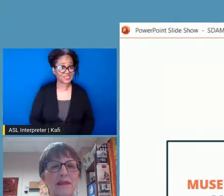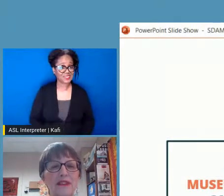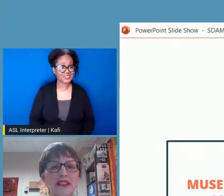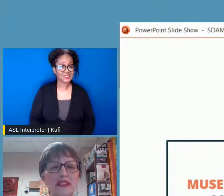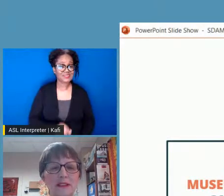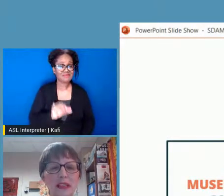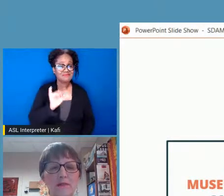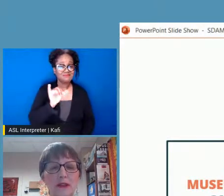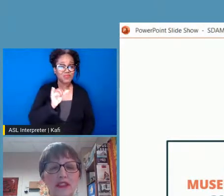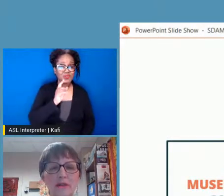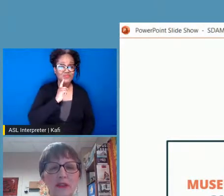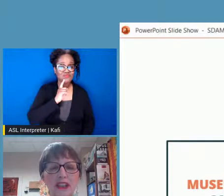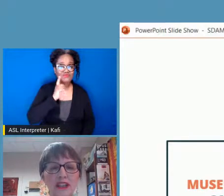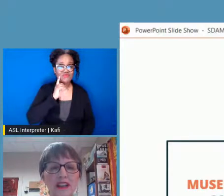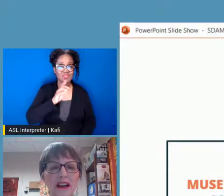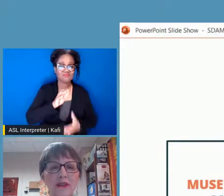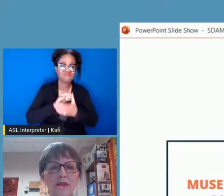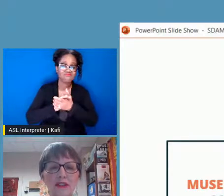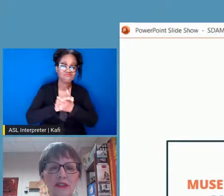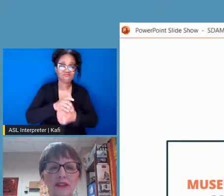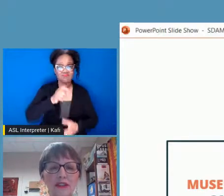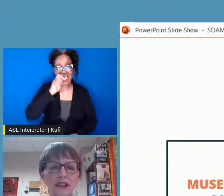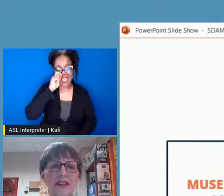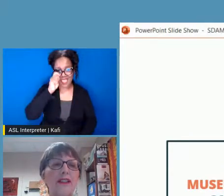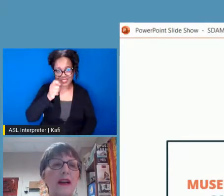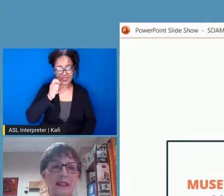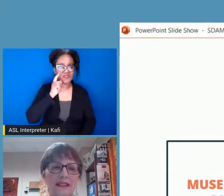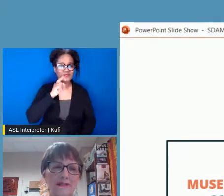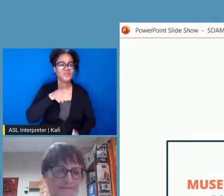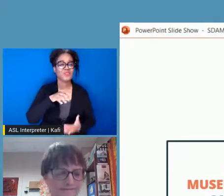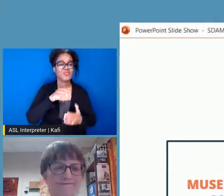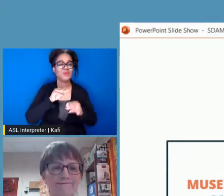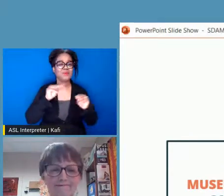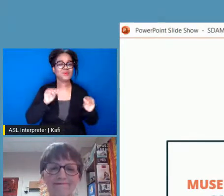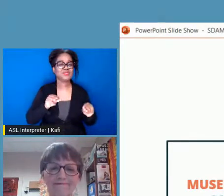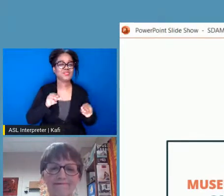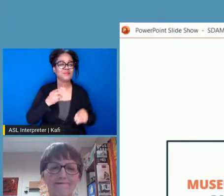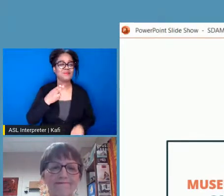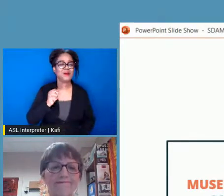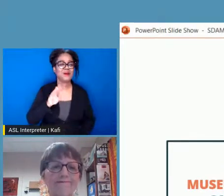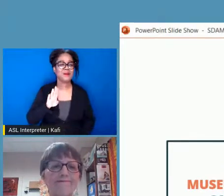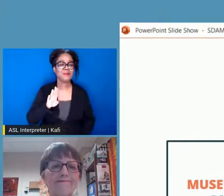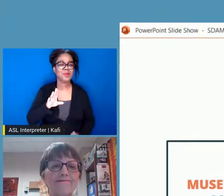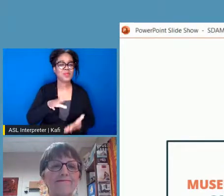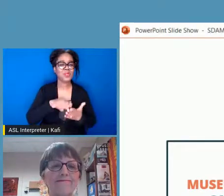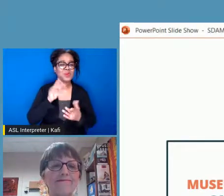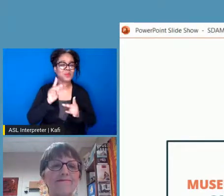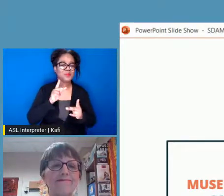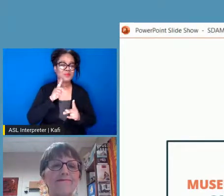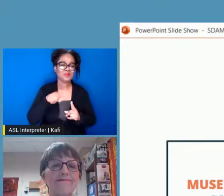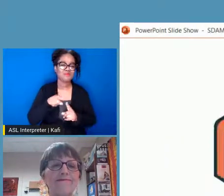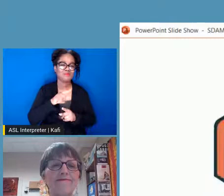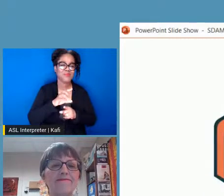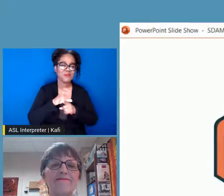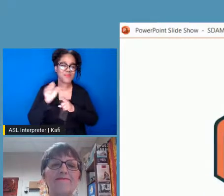the Museum Learning Hub folks who are amazing. Yep. Thank you so much.